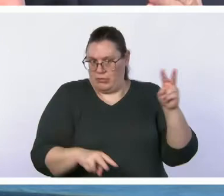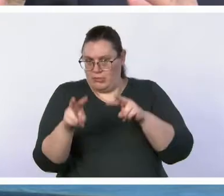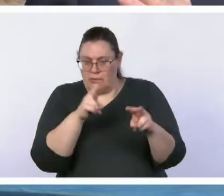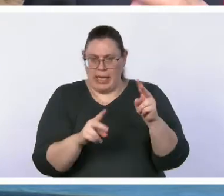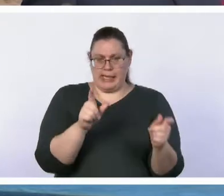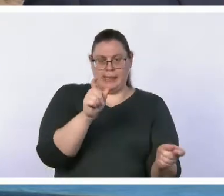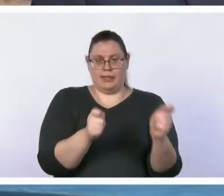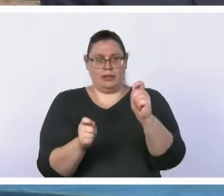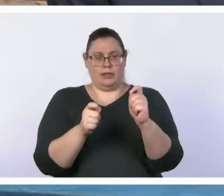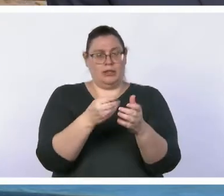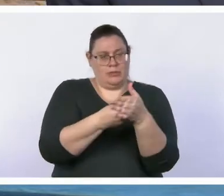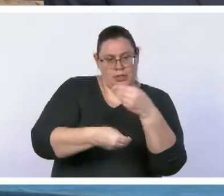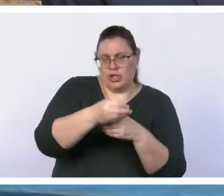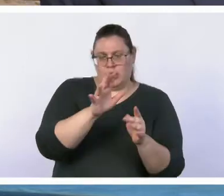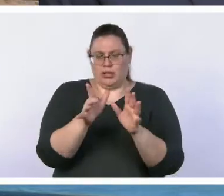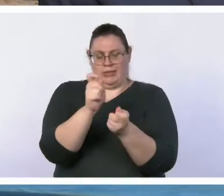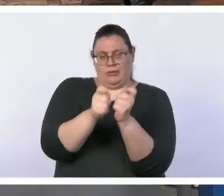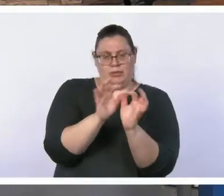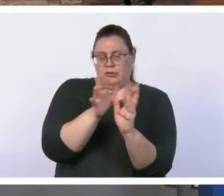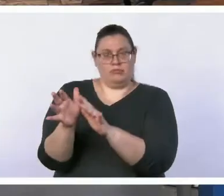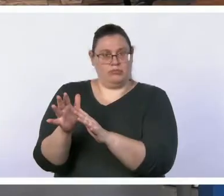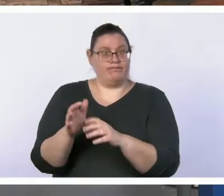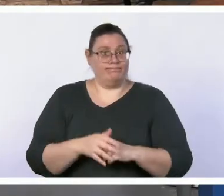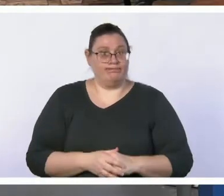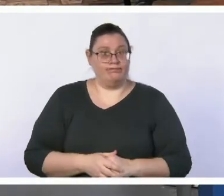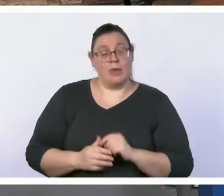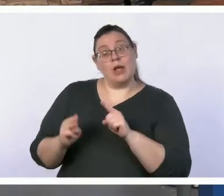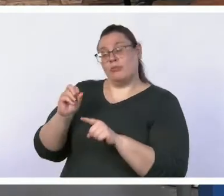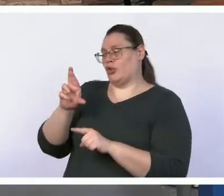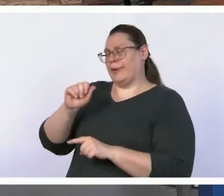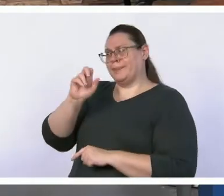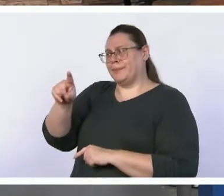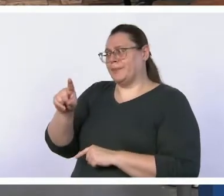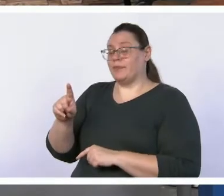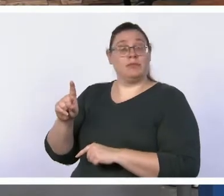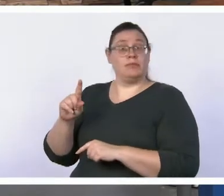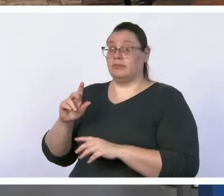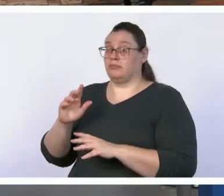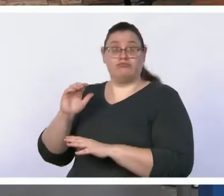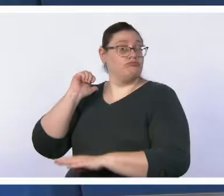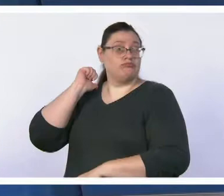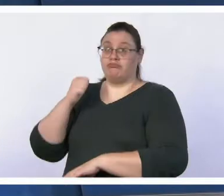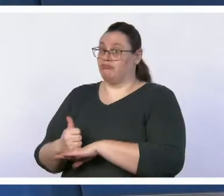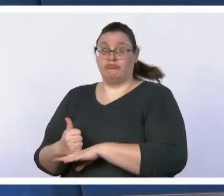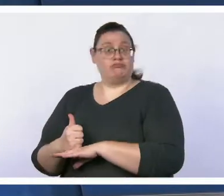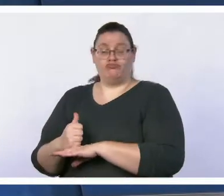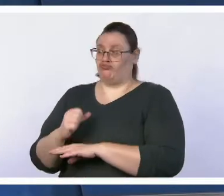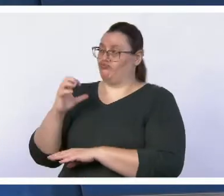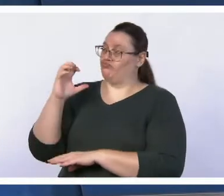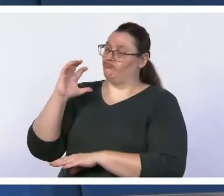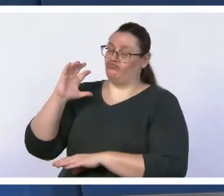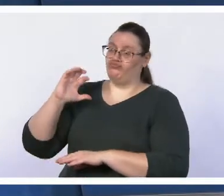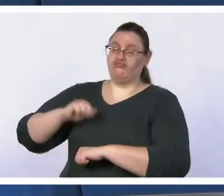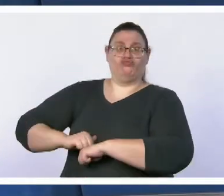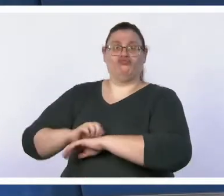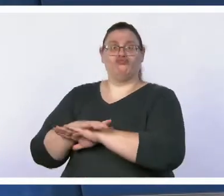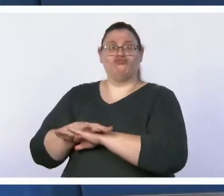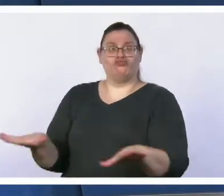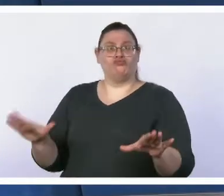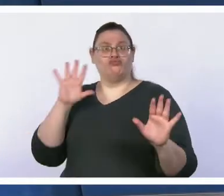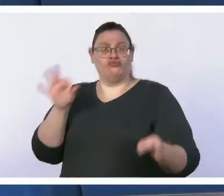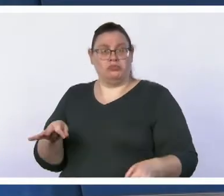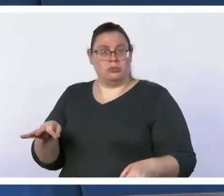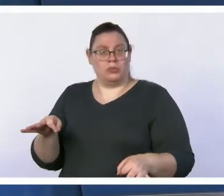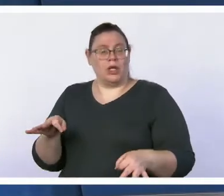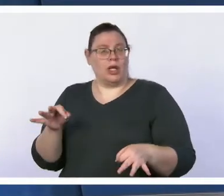and revising the budget as we go. So it's not set in stone. It will have a